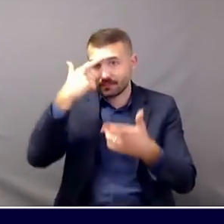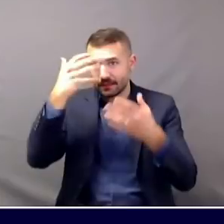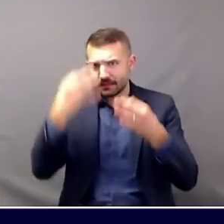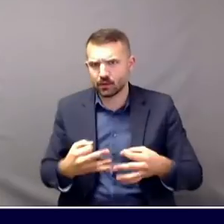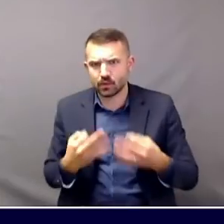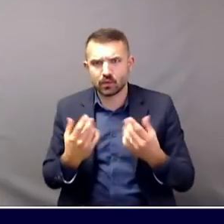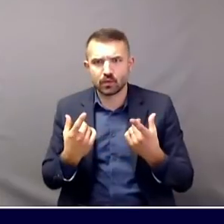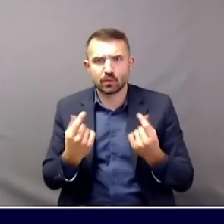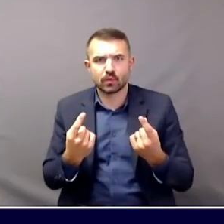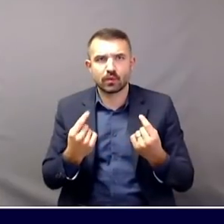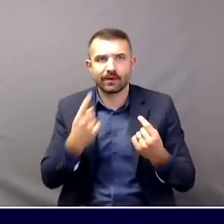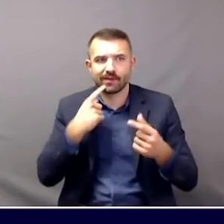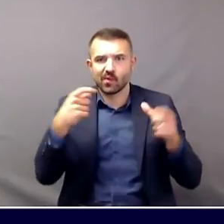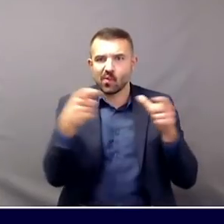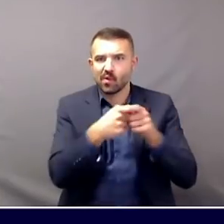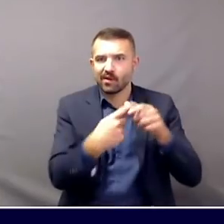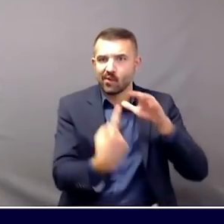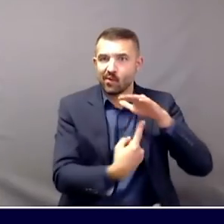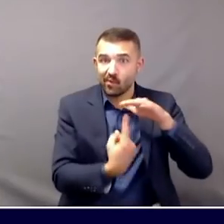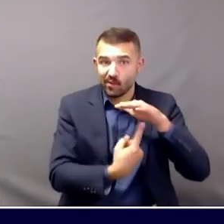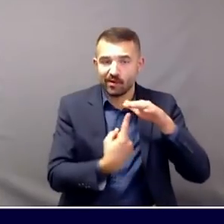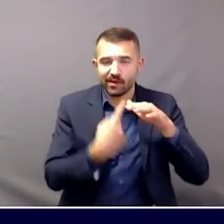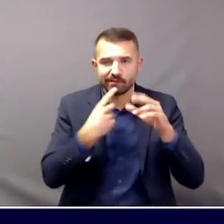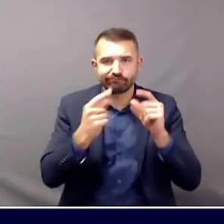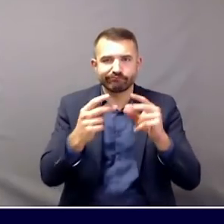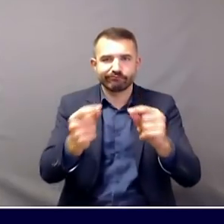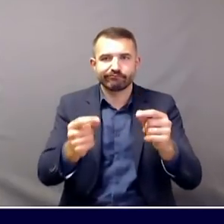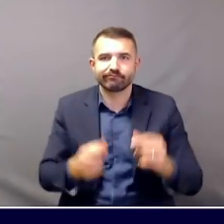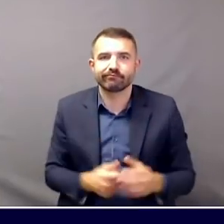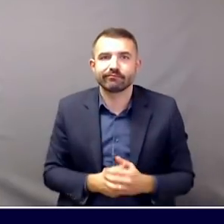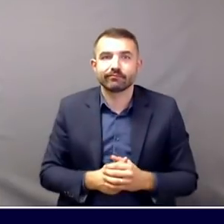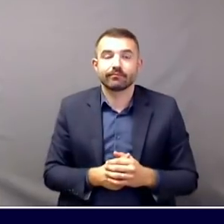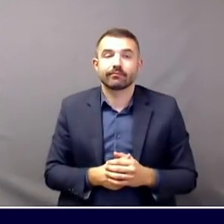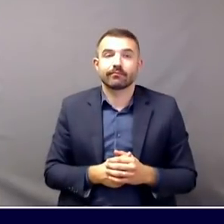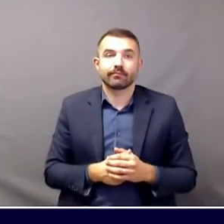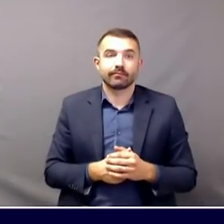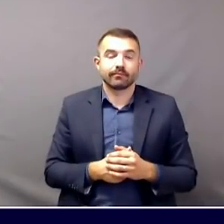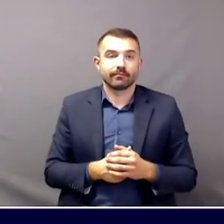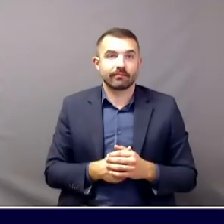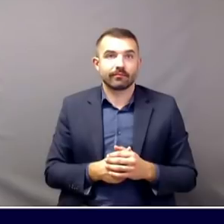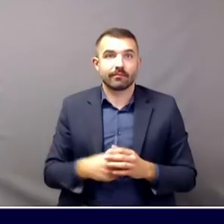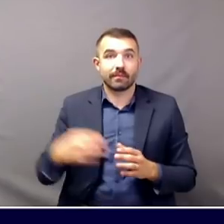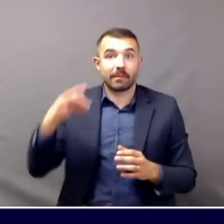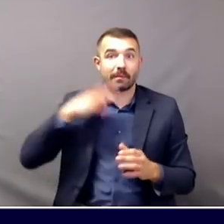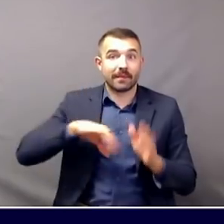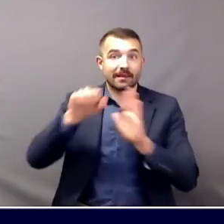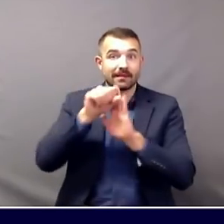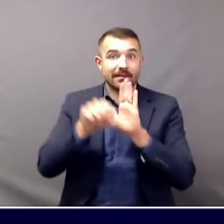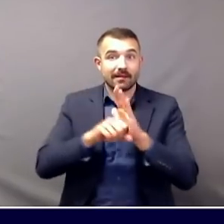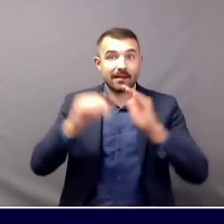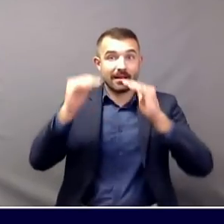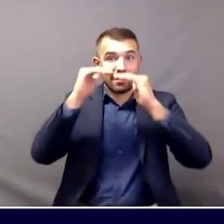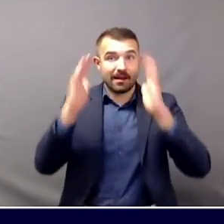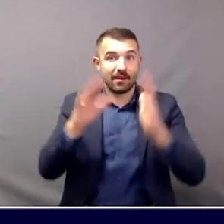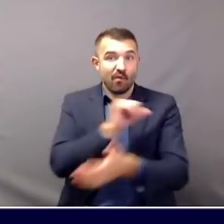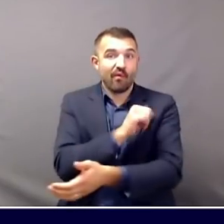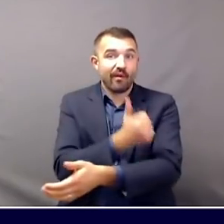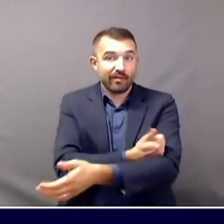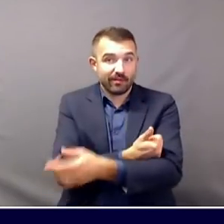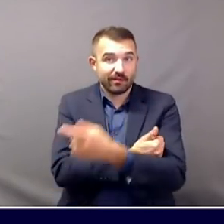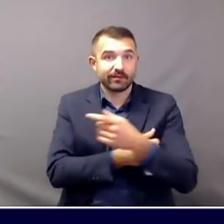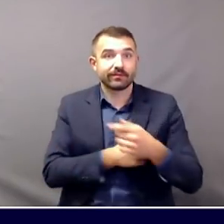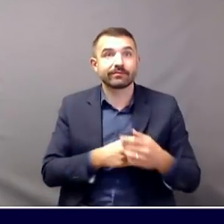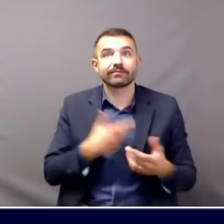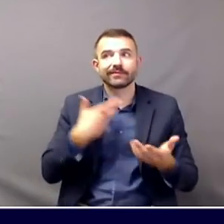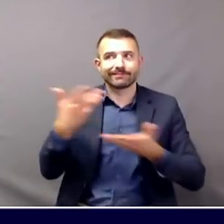quickly. We continue our work with the Maine State Housing Authority to identify appropriate COVID-safe